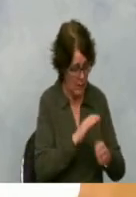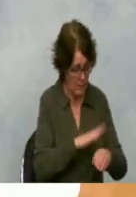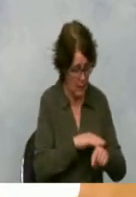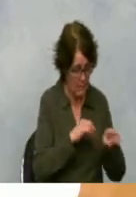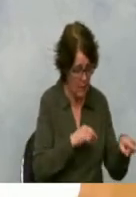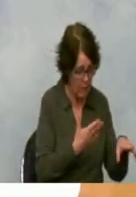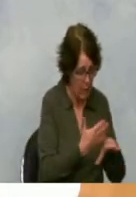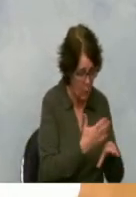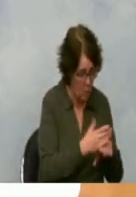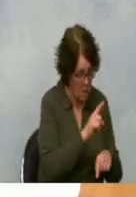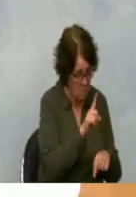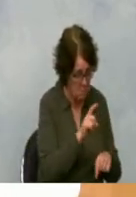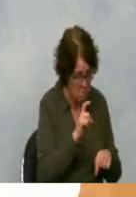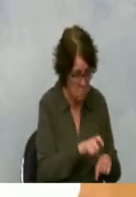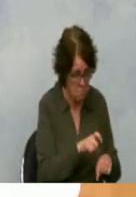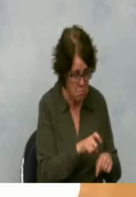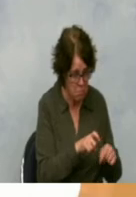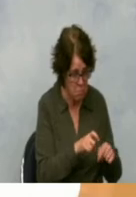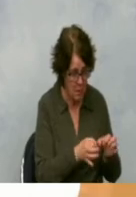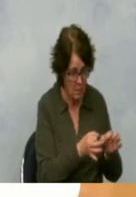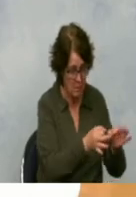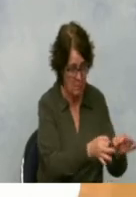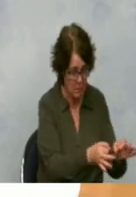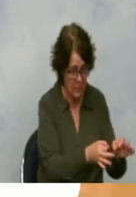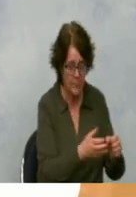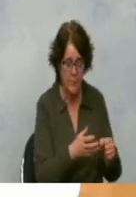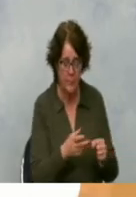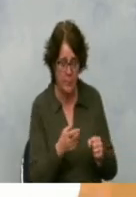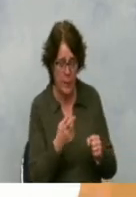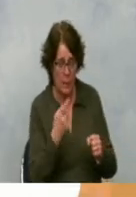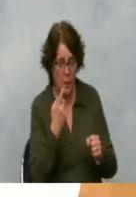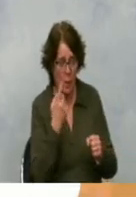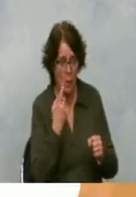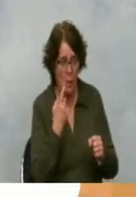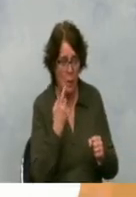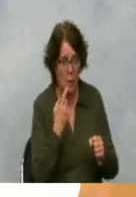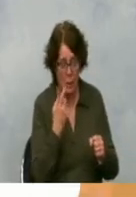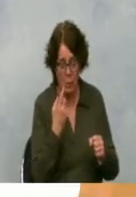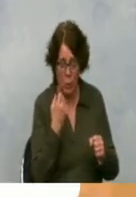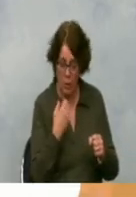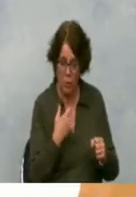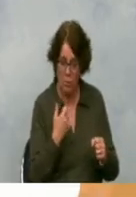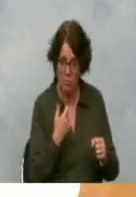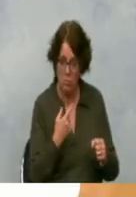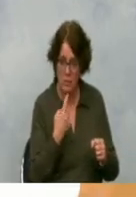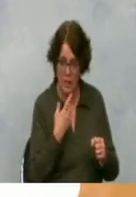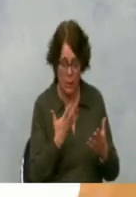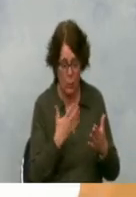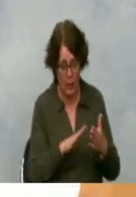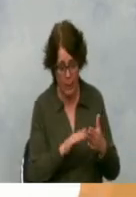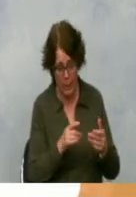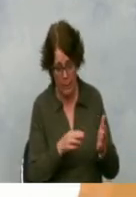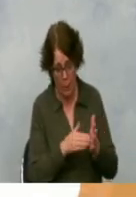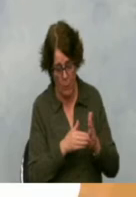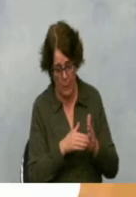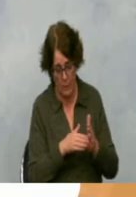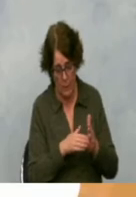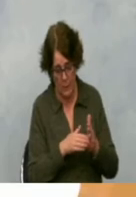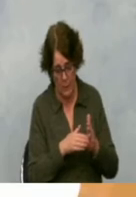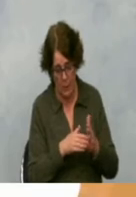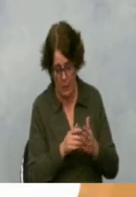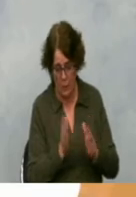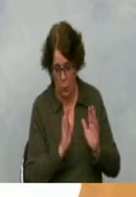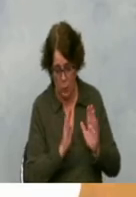works. You could, or we could come to a view that we're at a peak in the market and maybe it's more prudent to